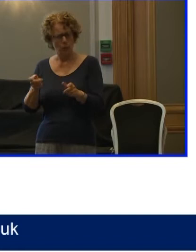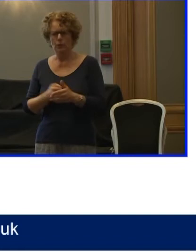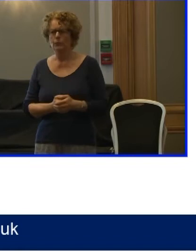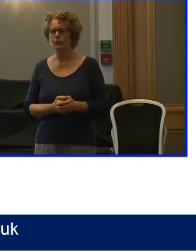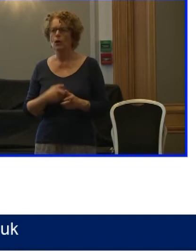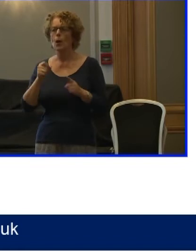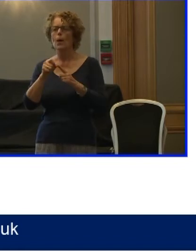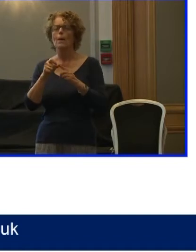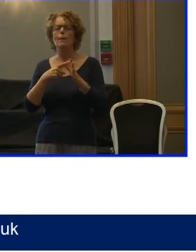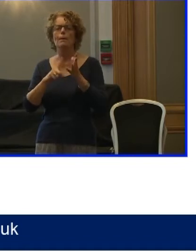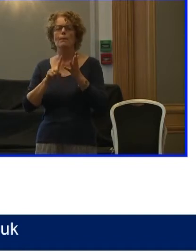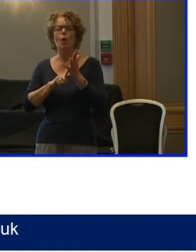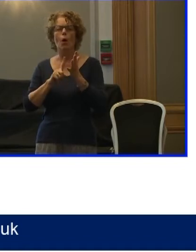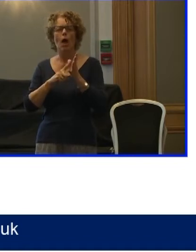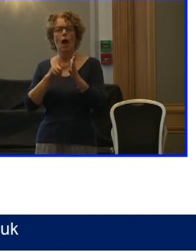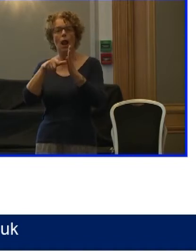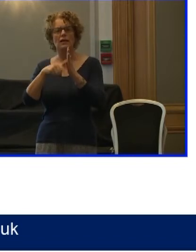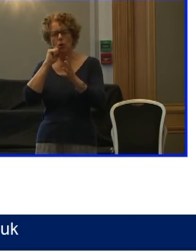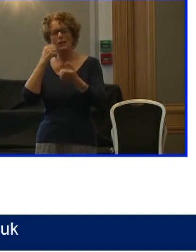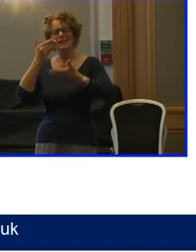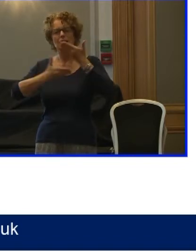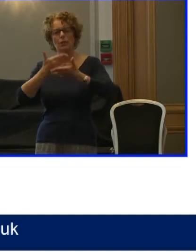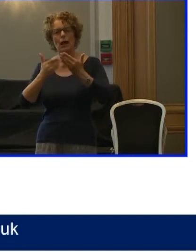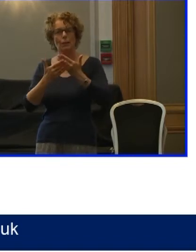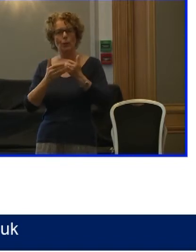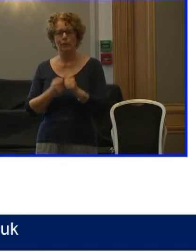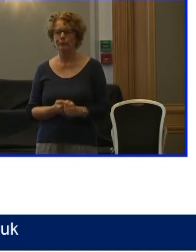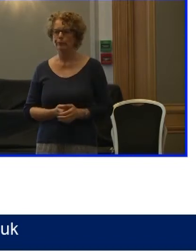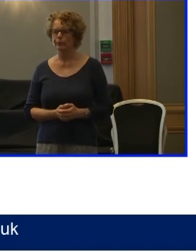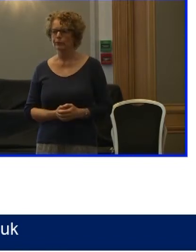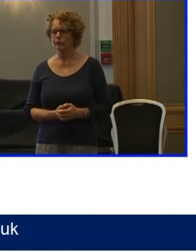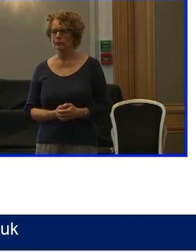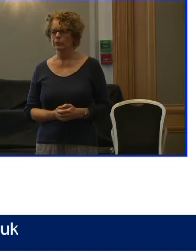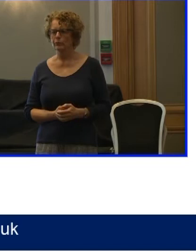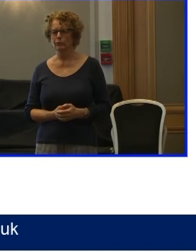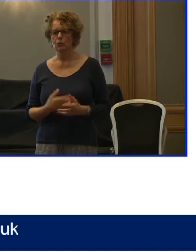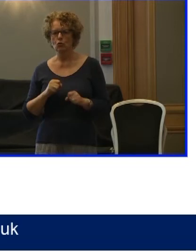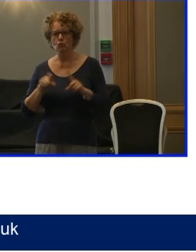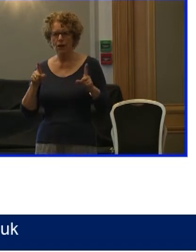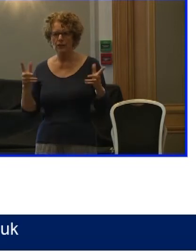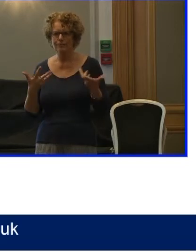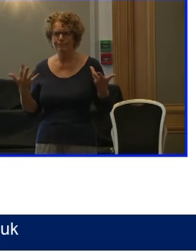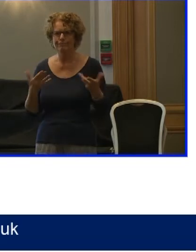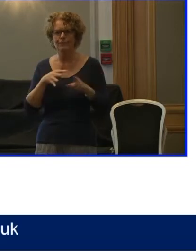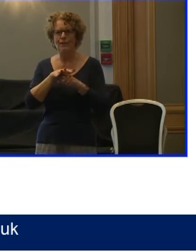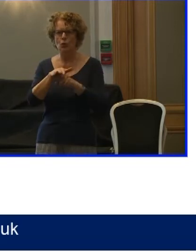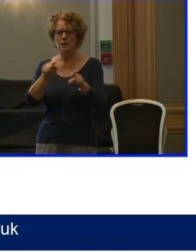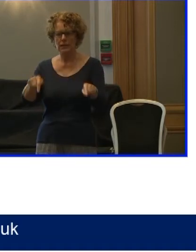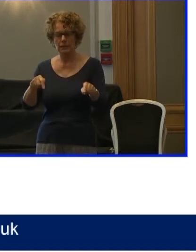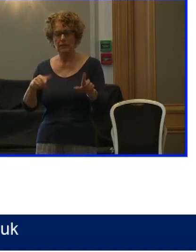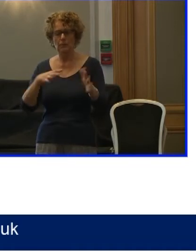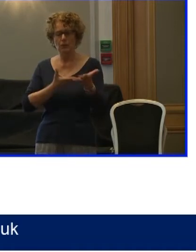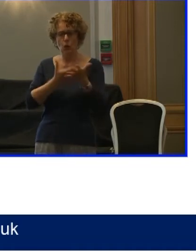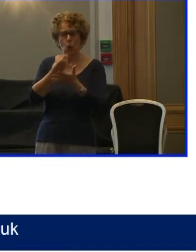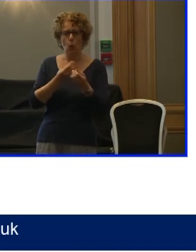you much more about this later on. We continue to strive to influence this, and we are involved in conversations with